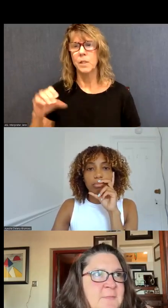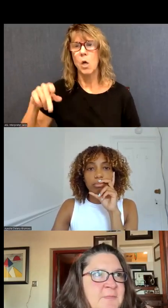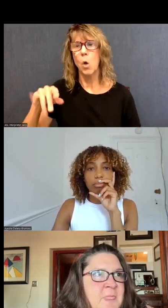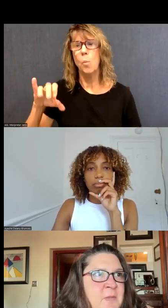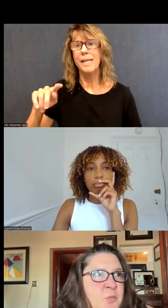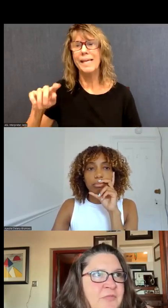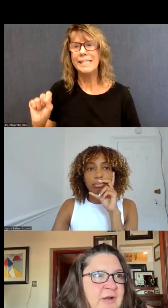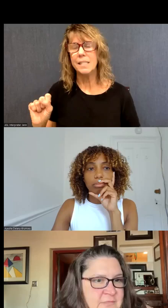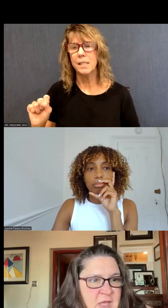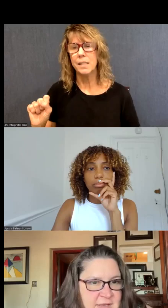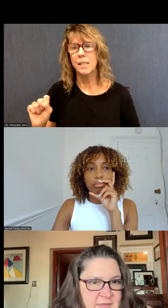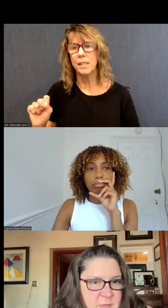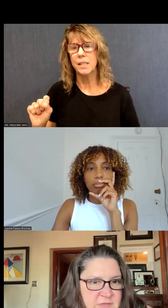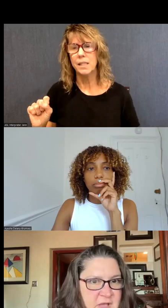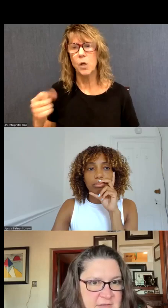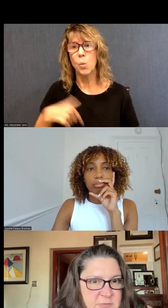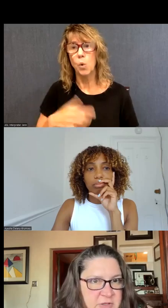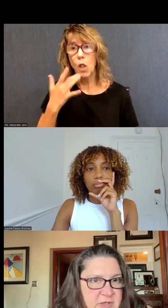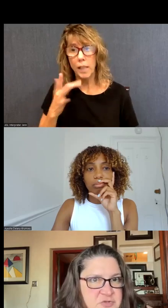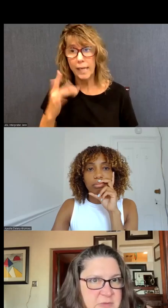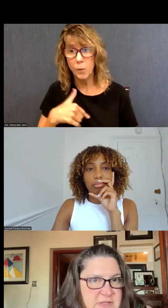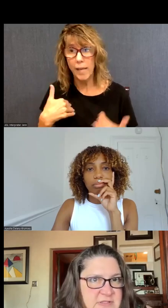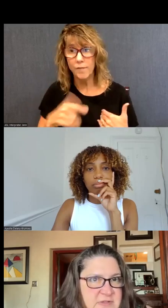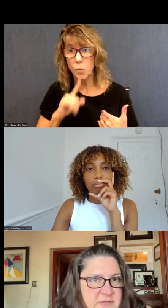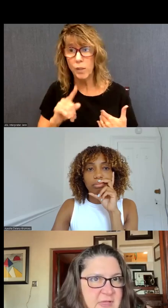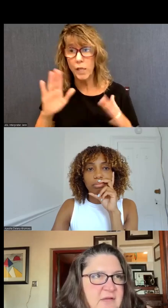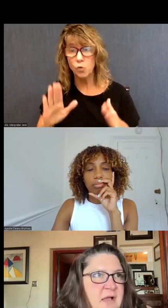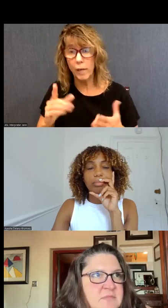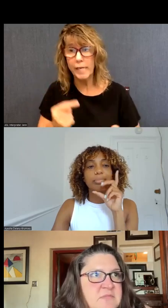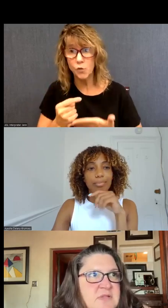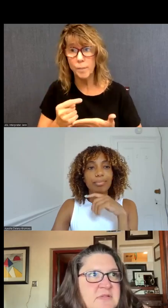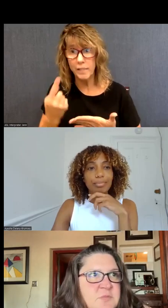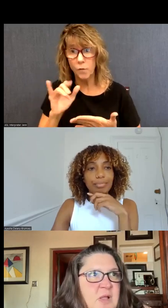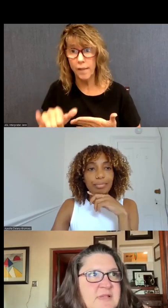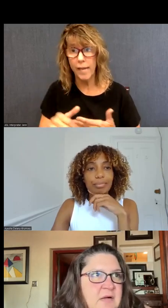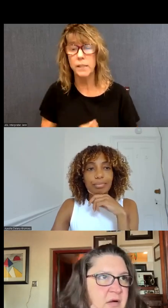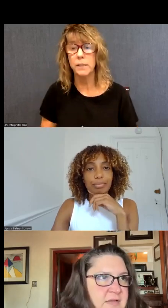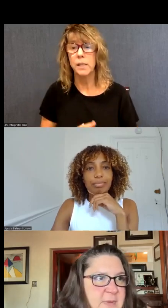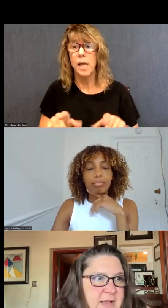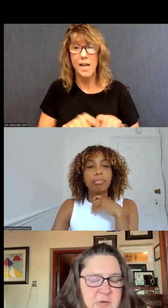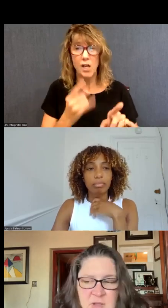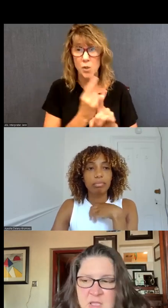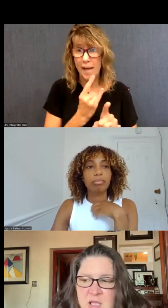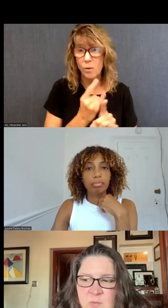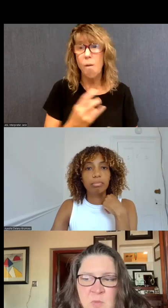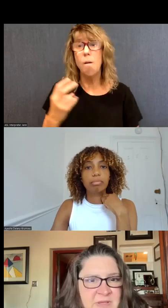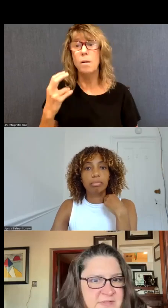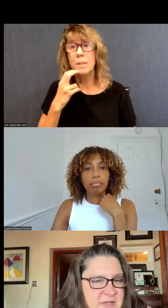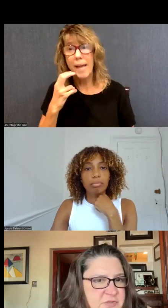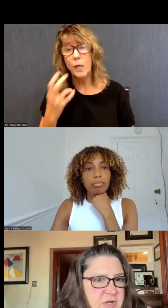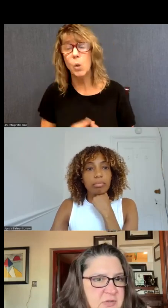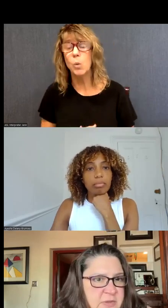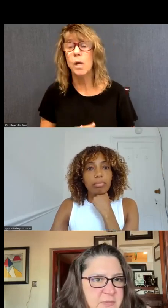opiates, we're very lucky that we've got some really good treatments for that, as well as alcohol and tobacco. What